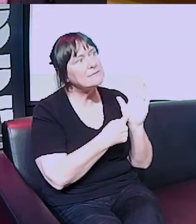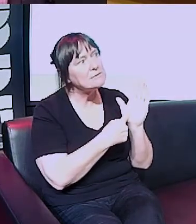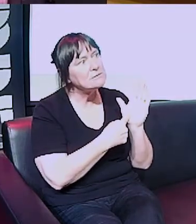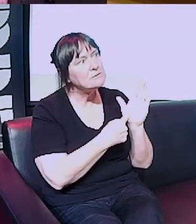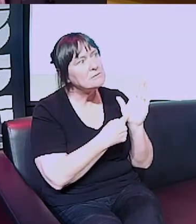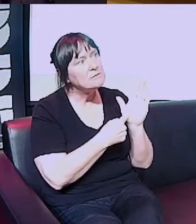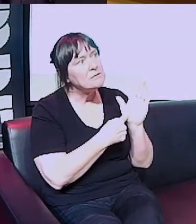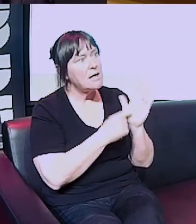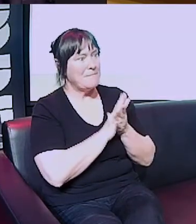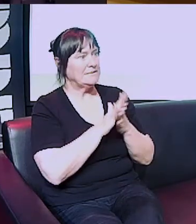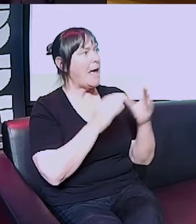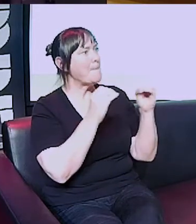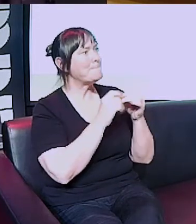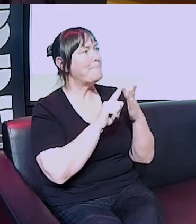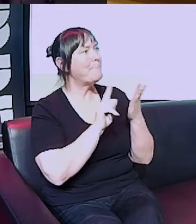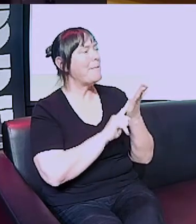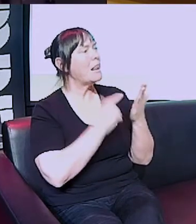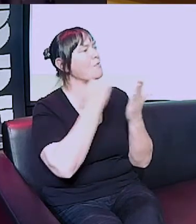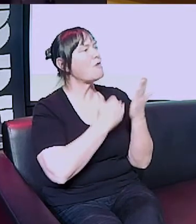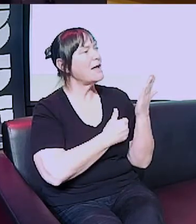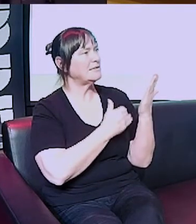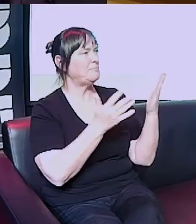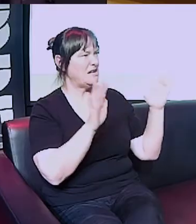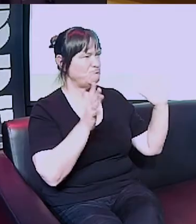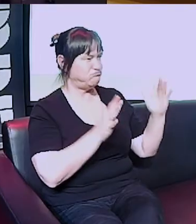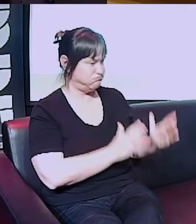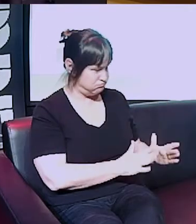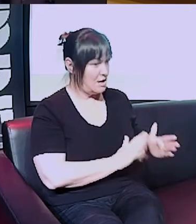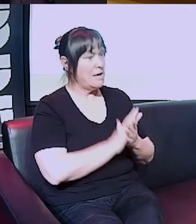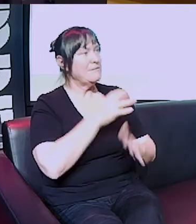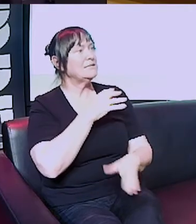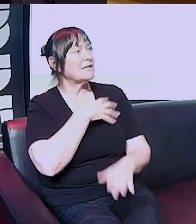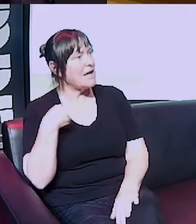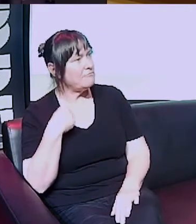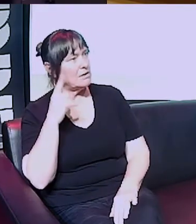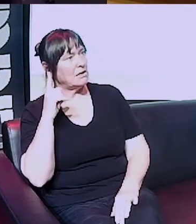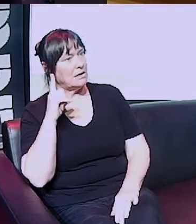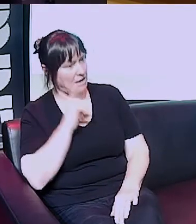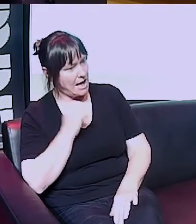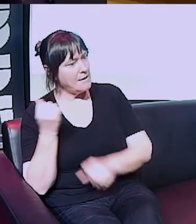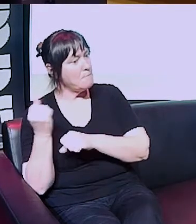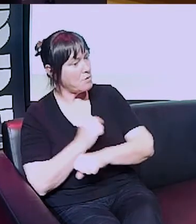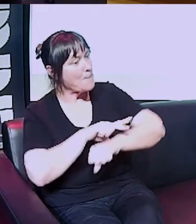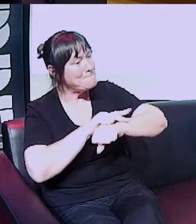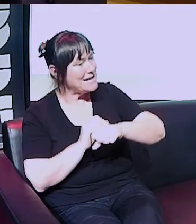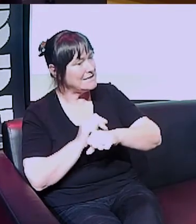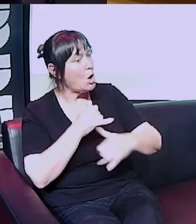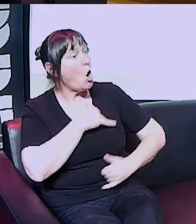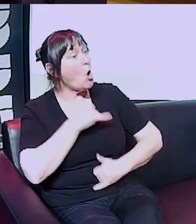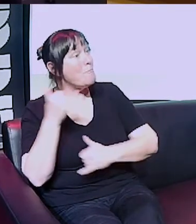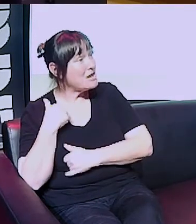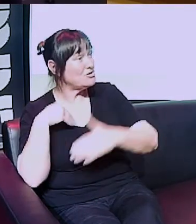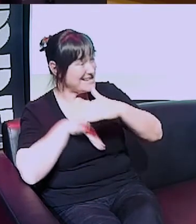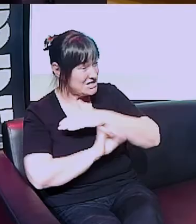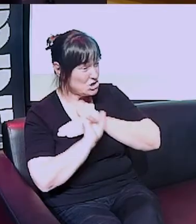has been eroded, and this government can bring police or the military into your home to perform a